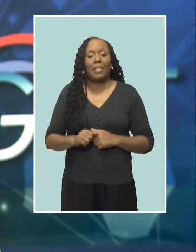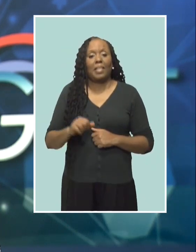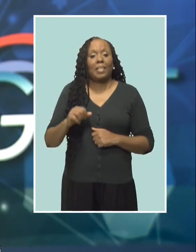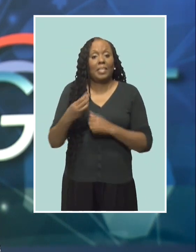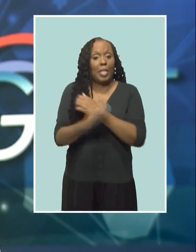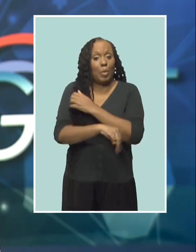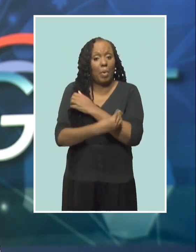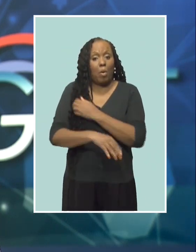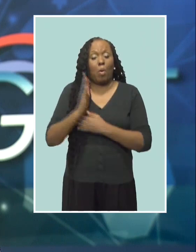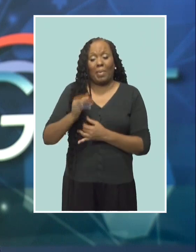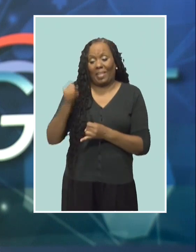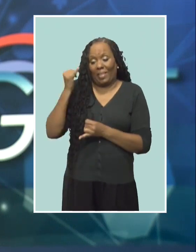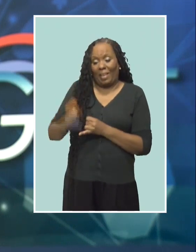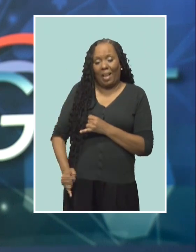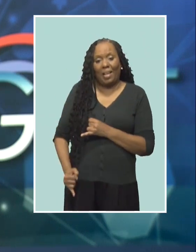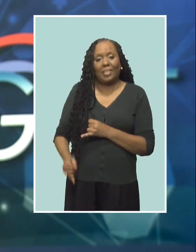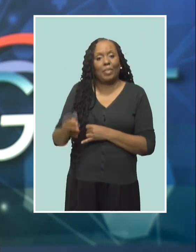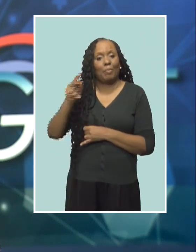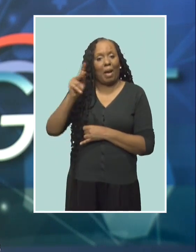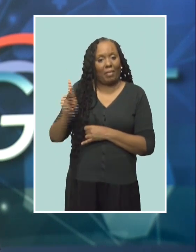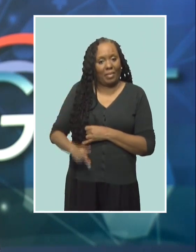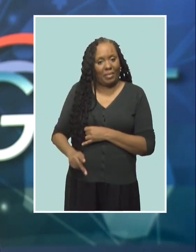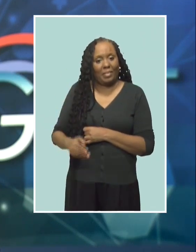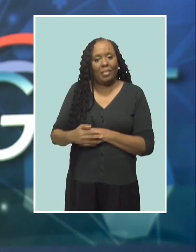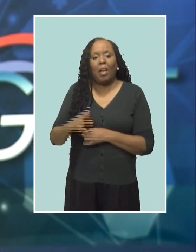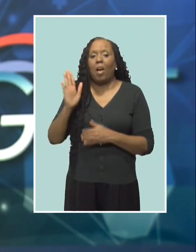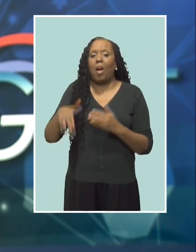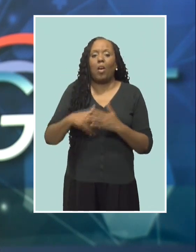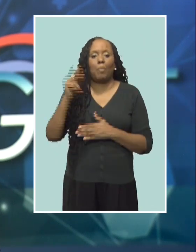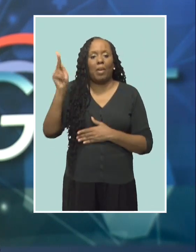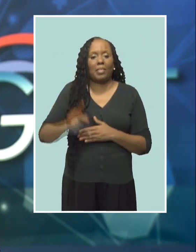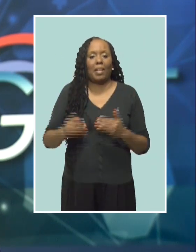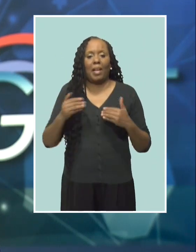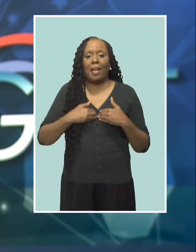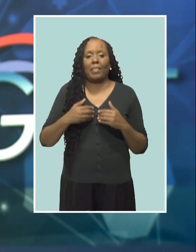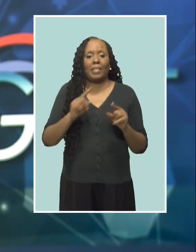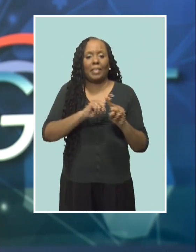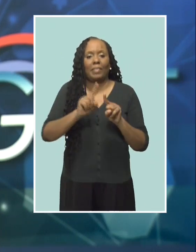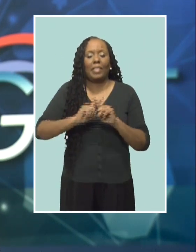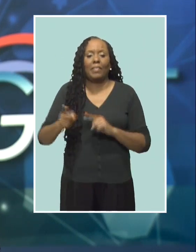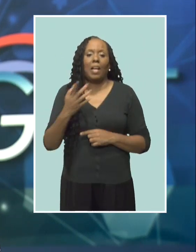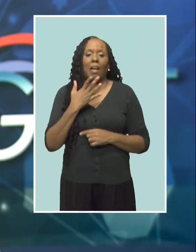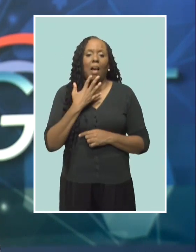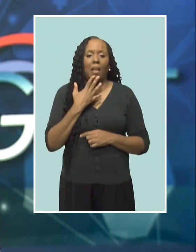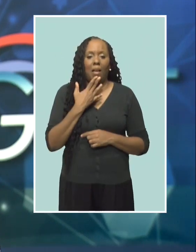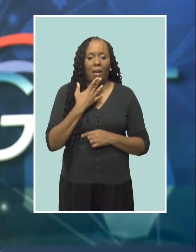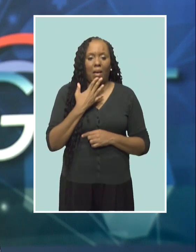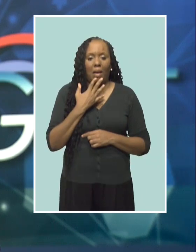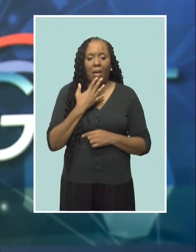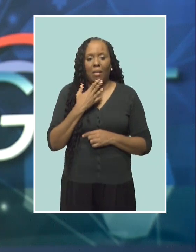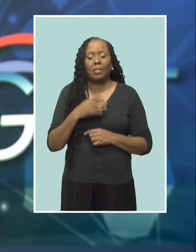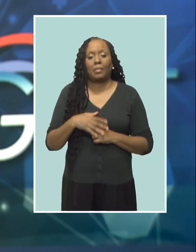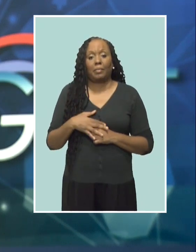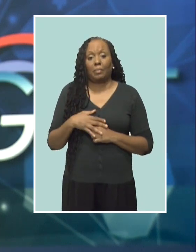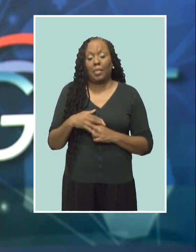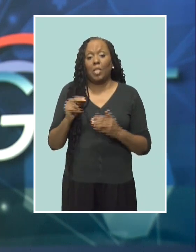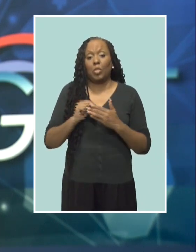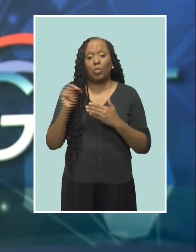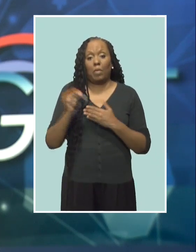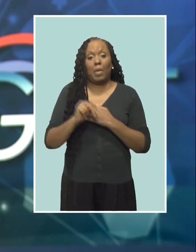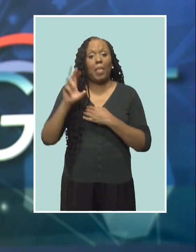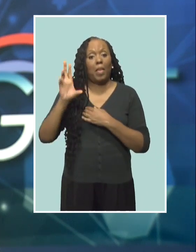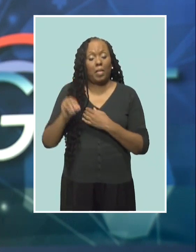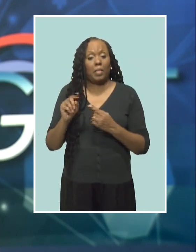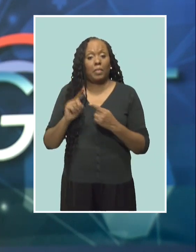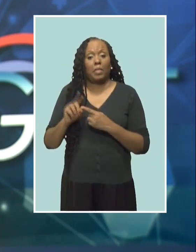to host events in November. She says all the parishes have been assigned a color and a theme. In addition, from November 30th to